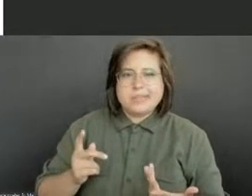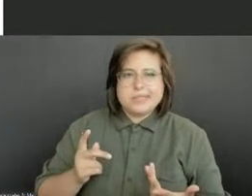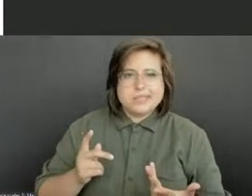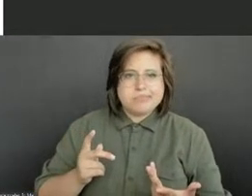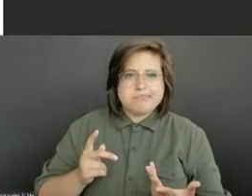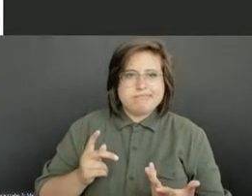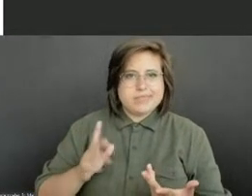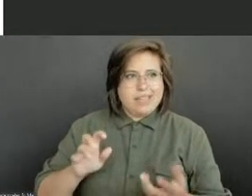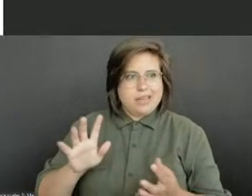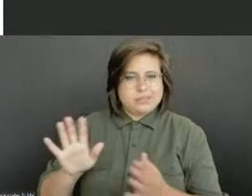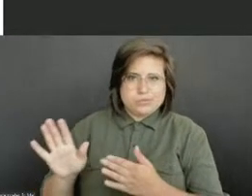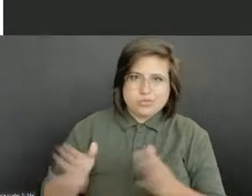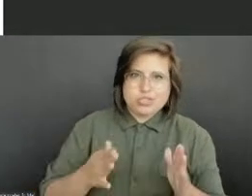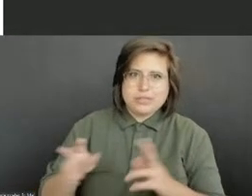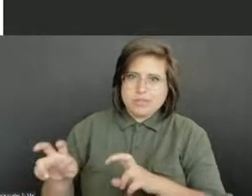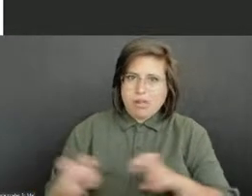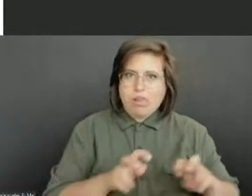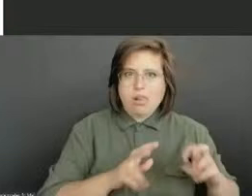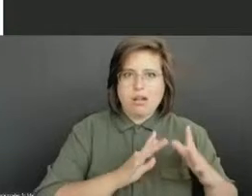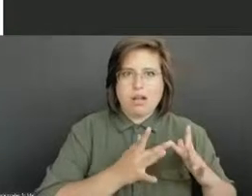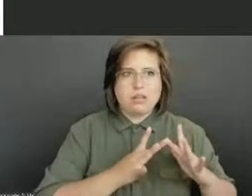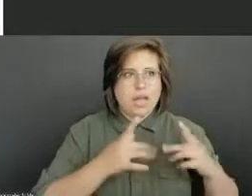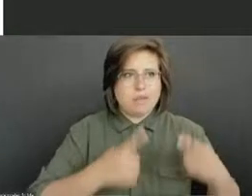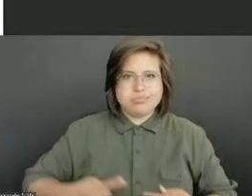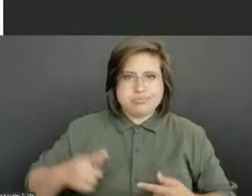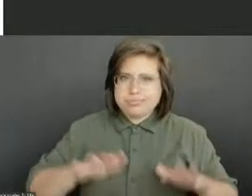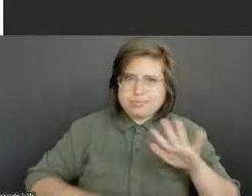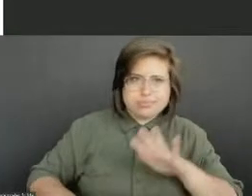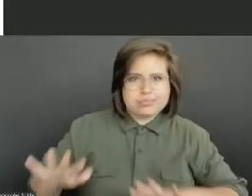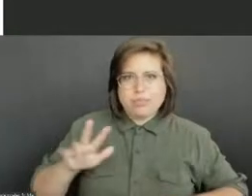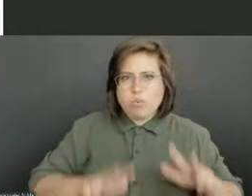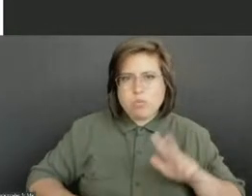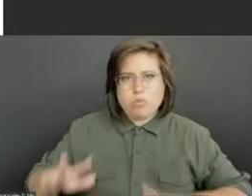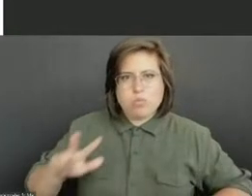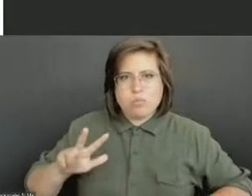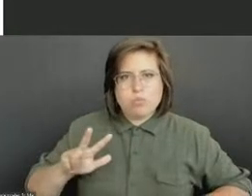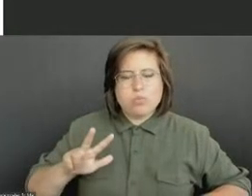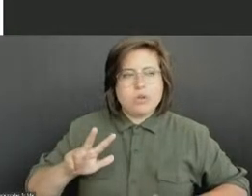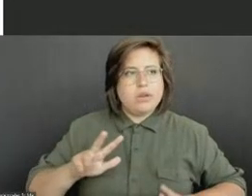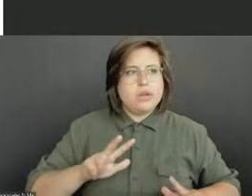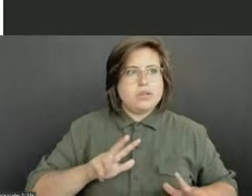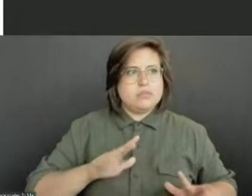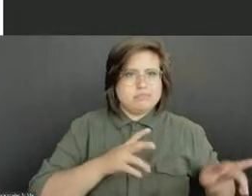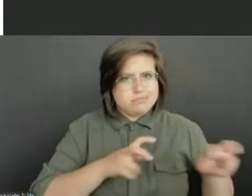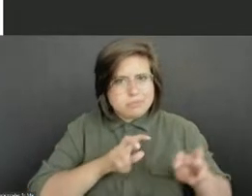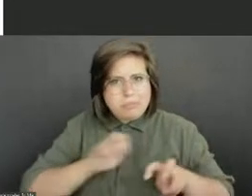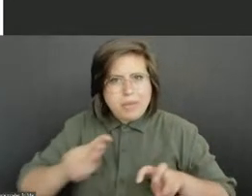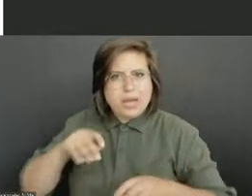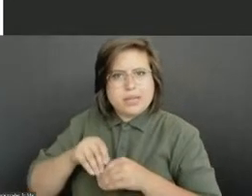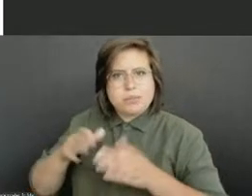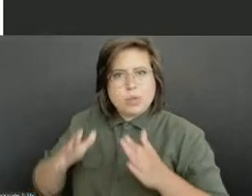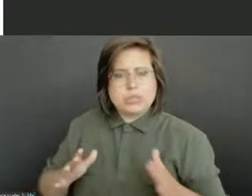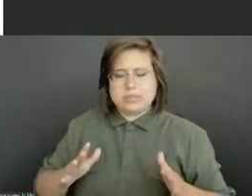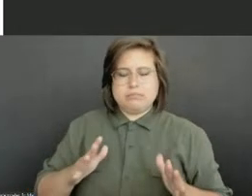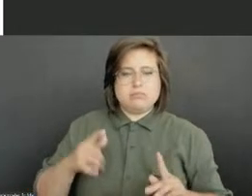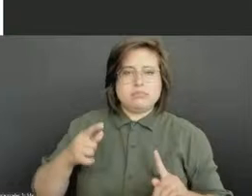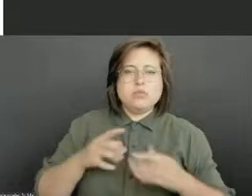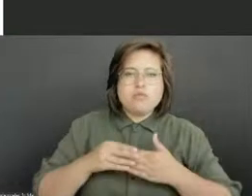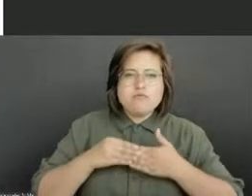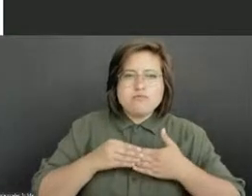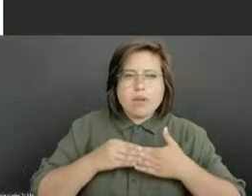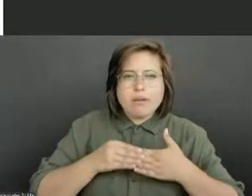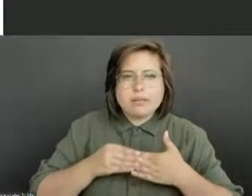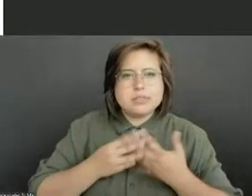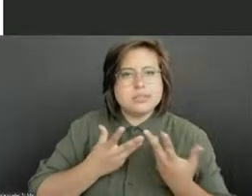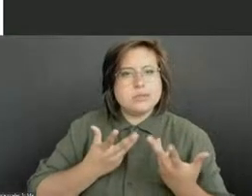from virtual classes to in-person, to really be flexible to meet the demands of